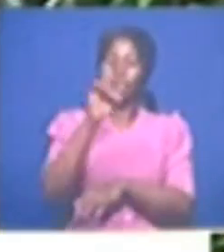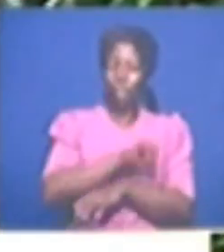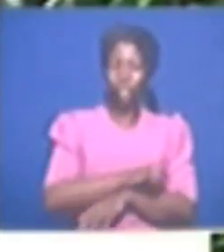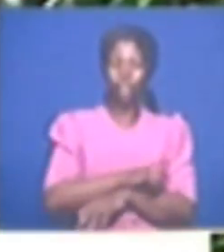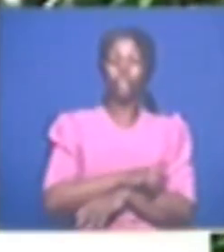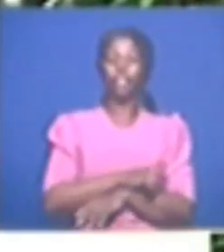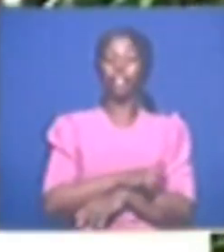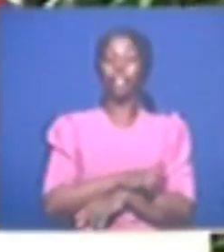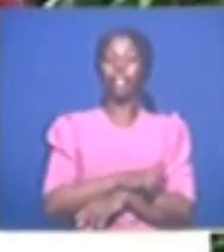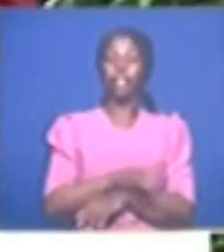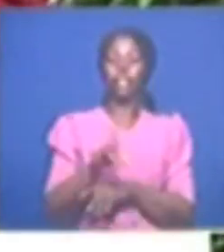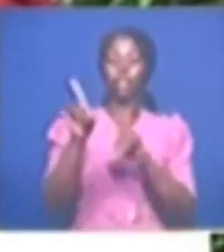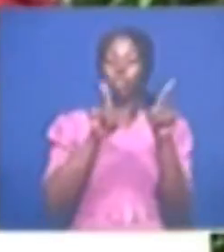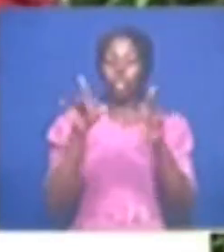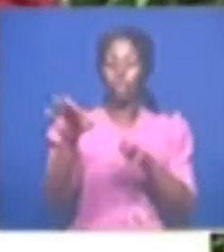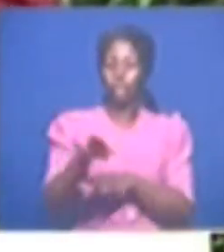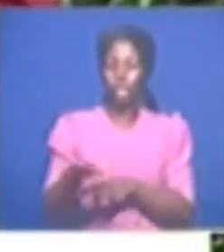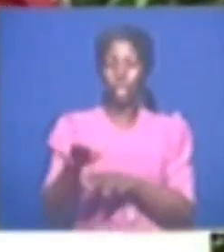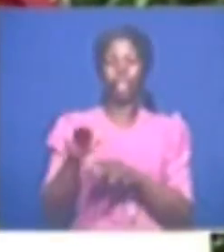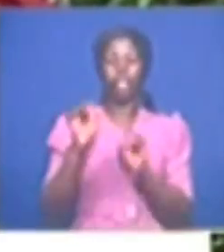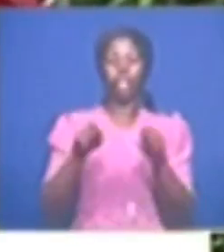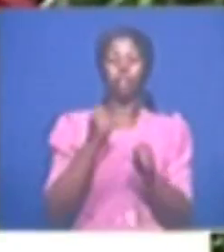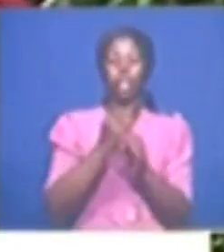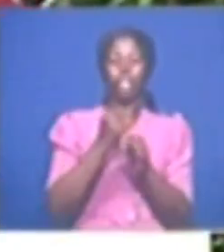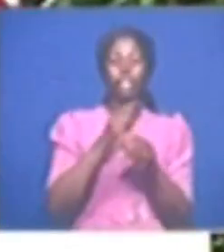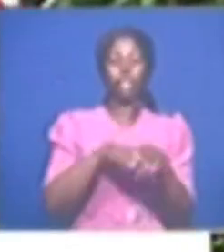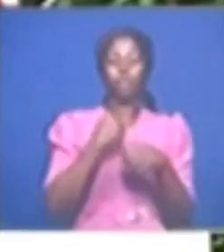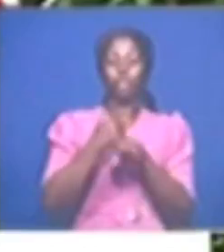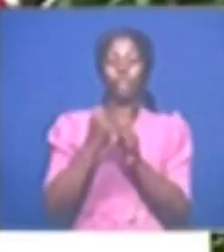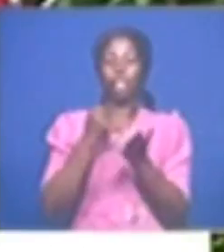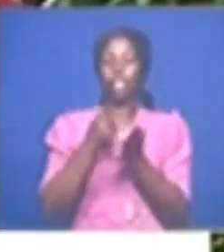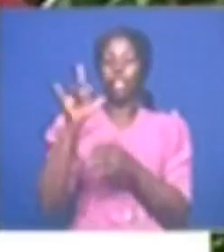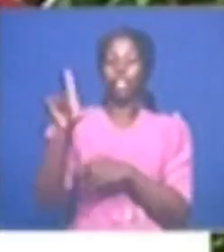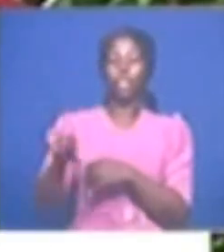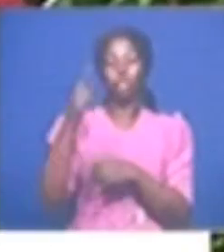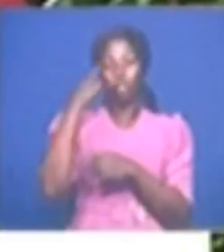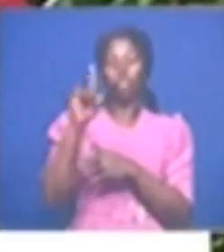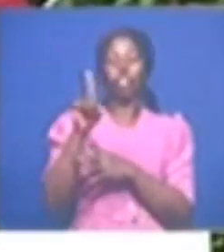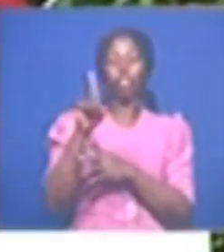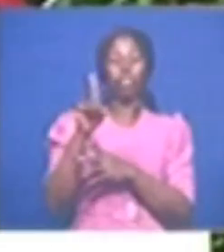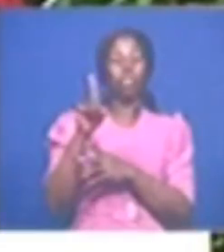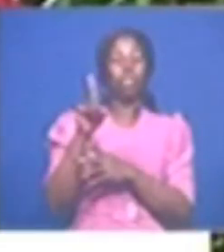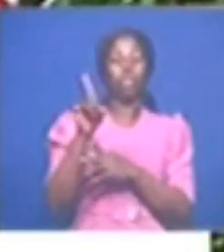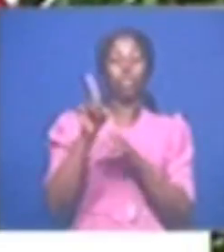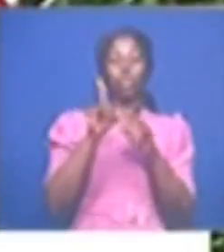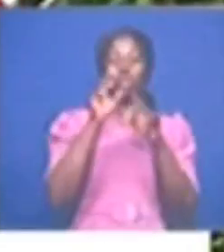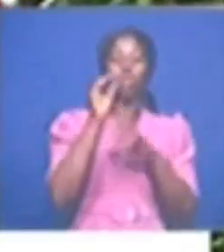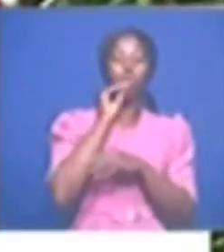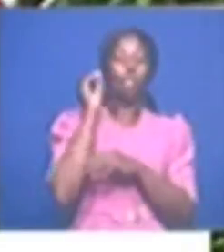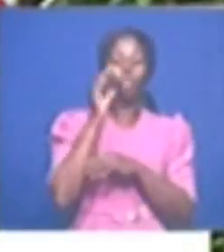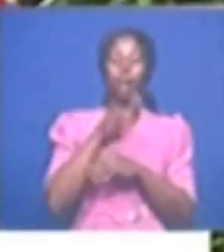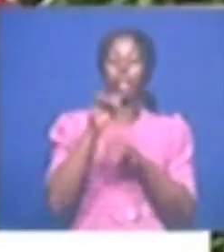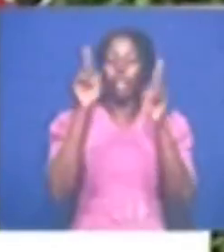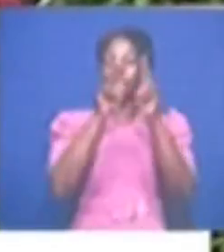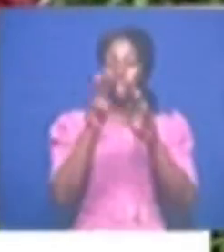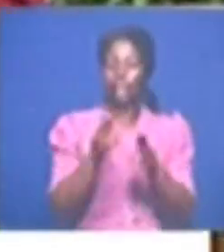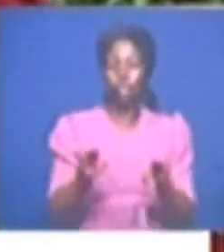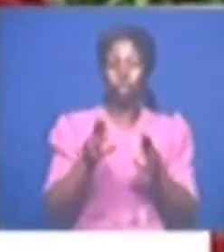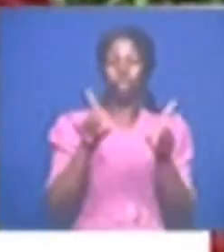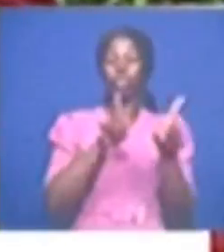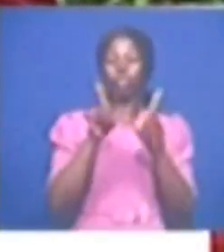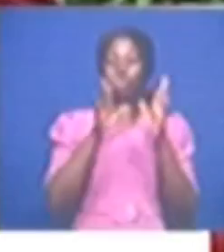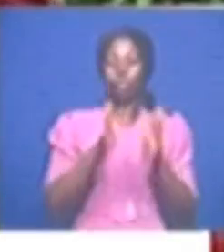affordable and accessible to domestic tourists and the regional tourists. So let's milk the high season dry, but then